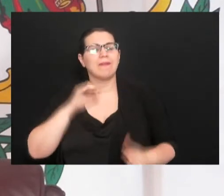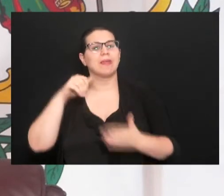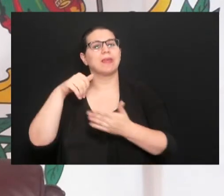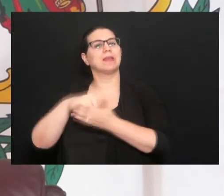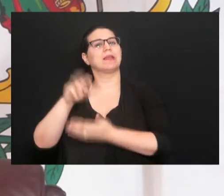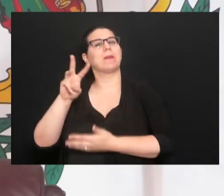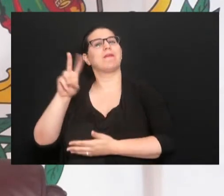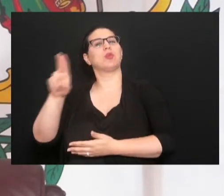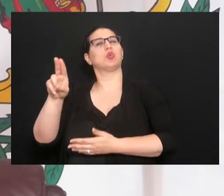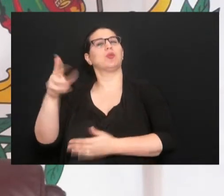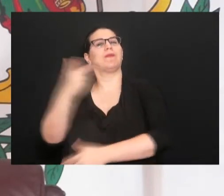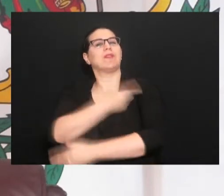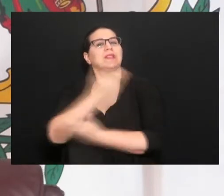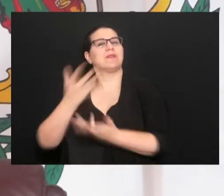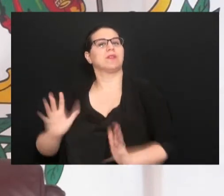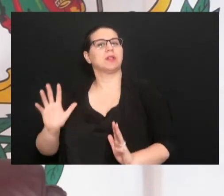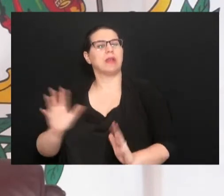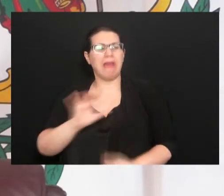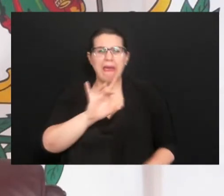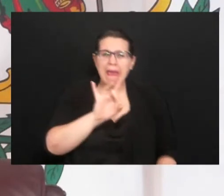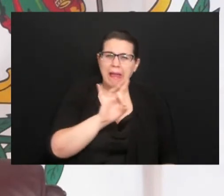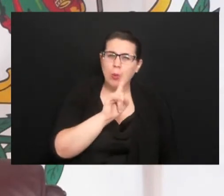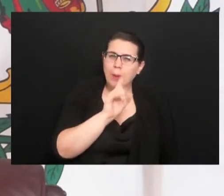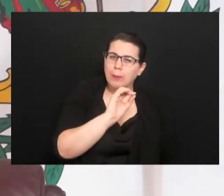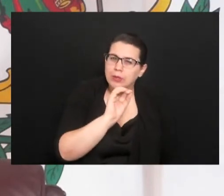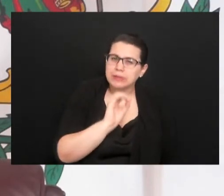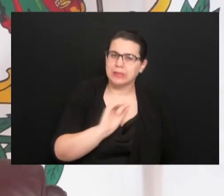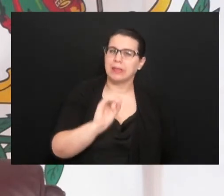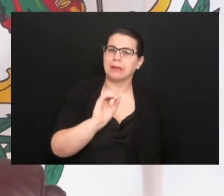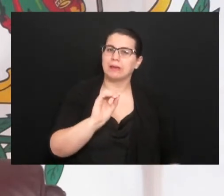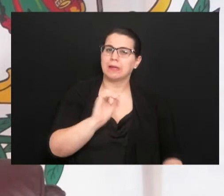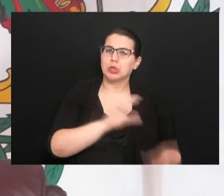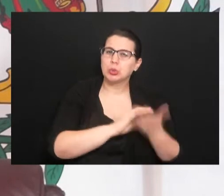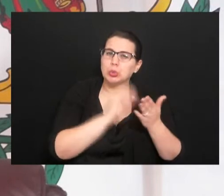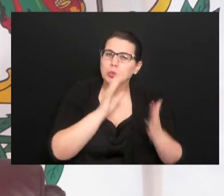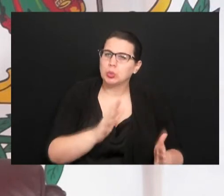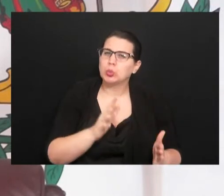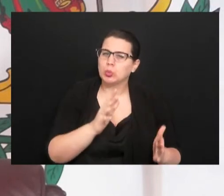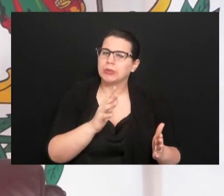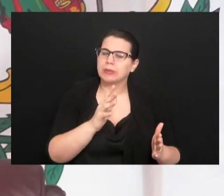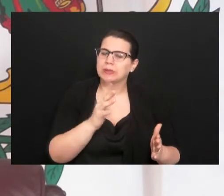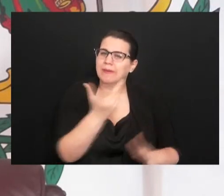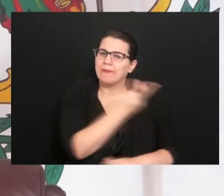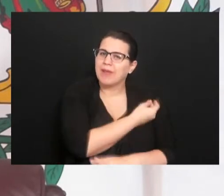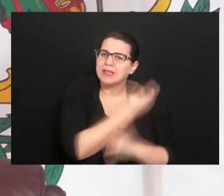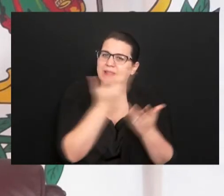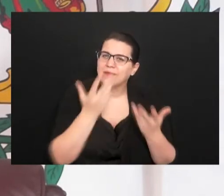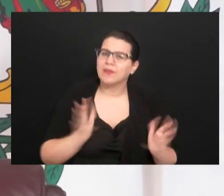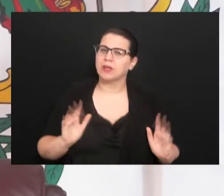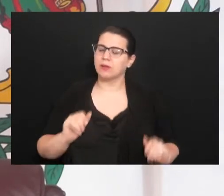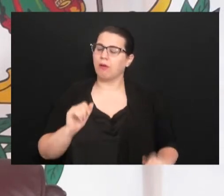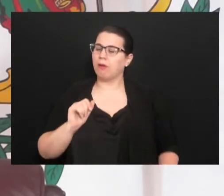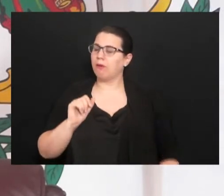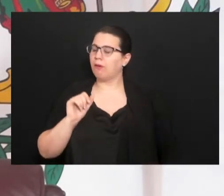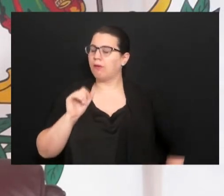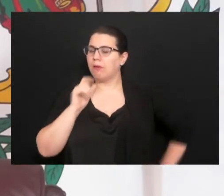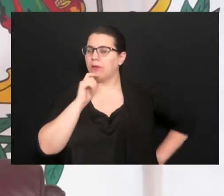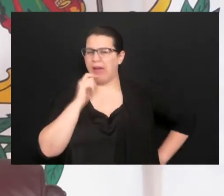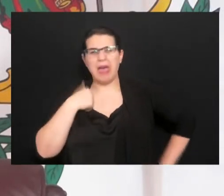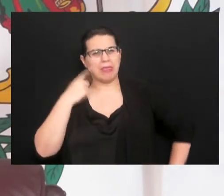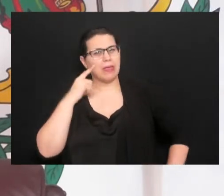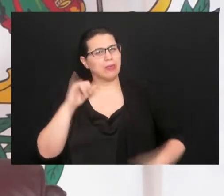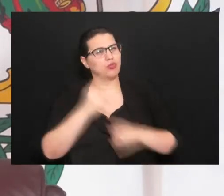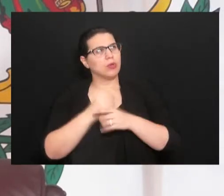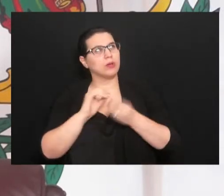that 81% of the student body is vaccinated. I think that's the numbers he said. And really he said, and for